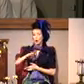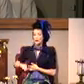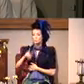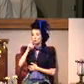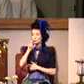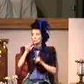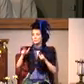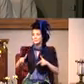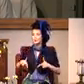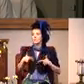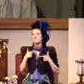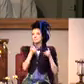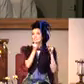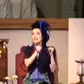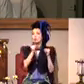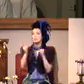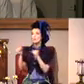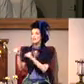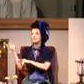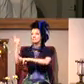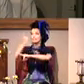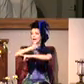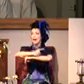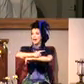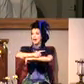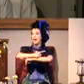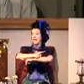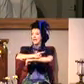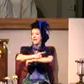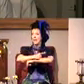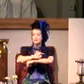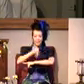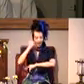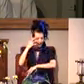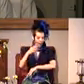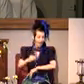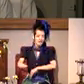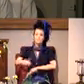us this day and every day.